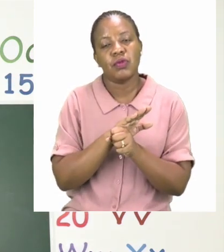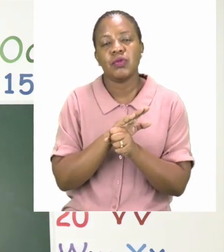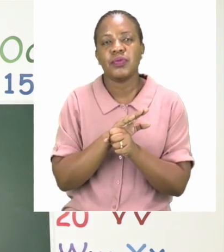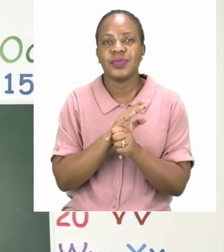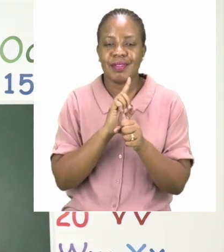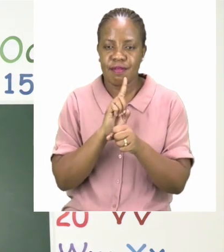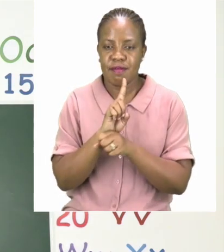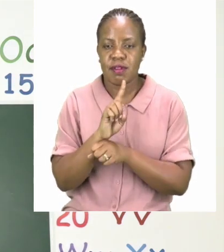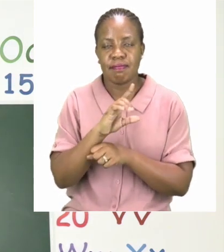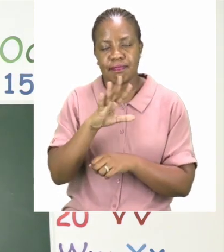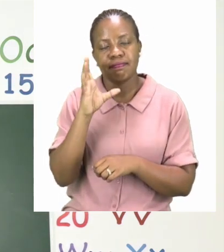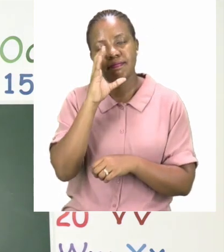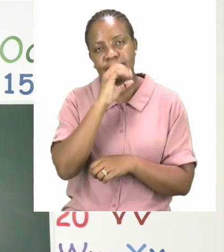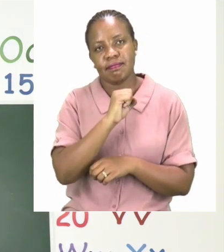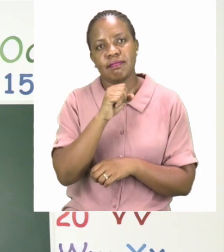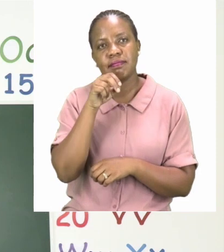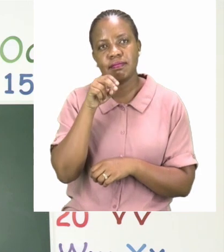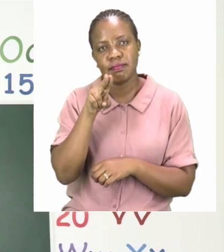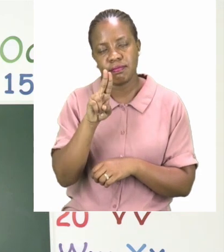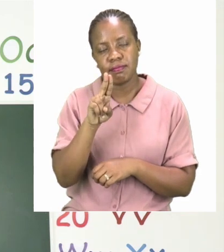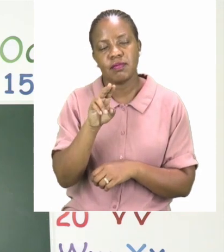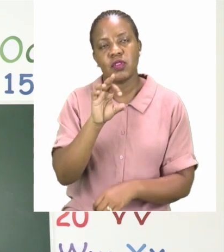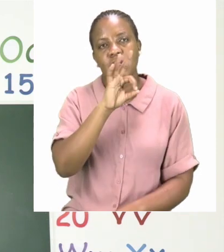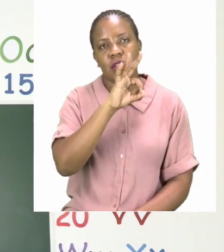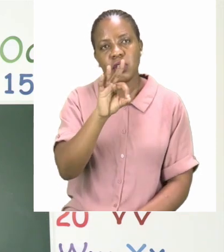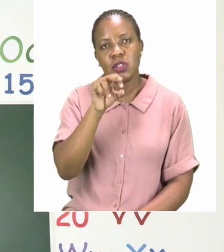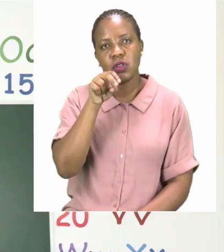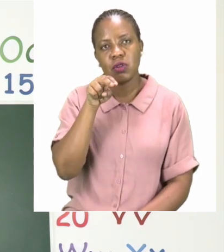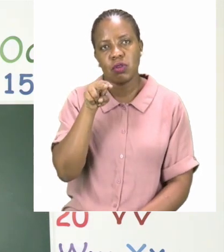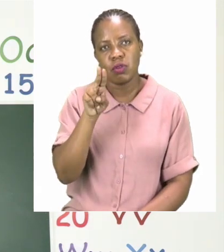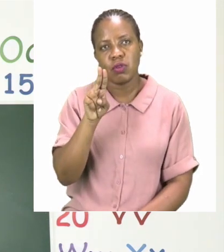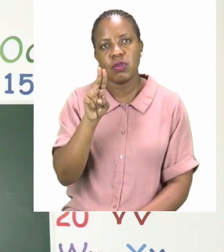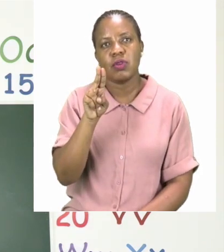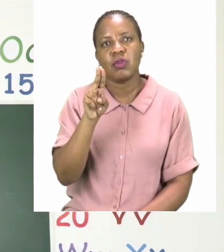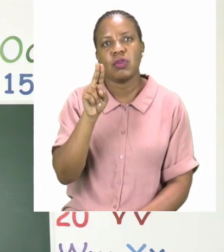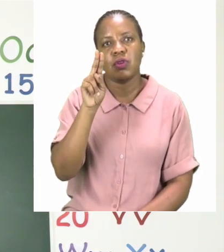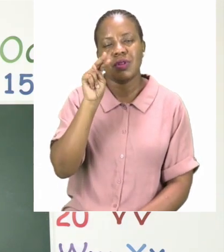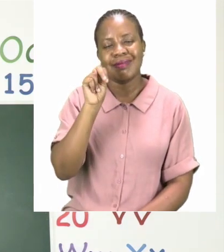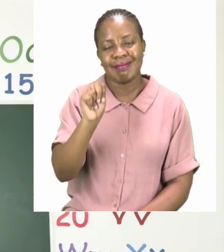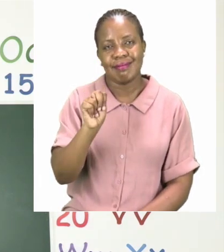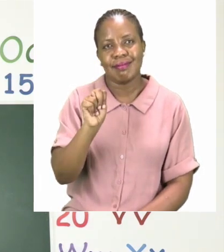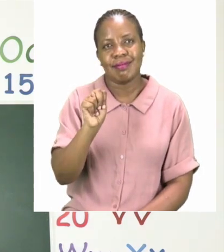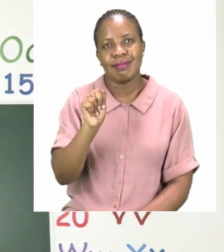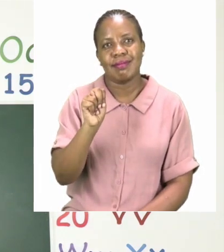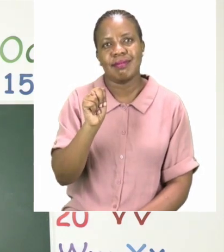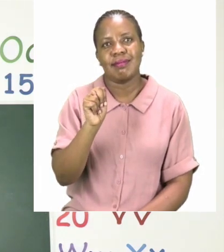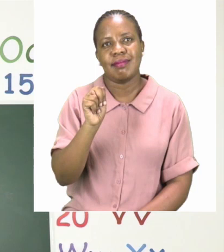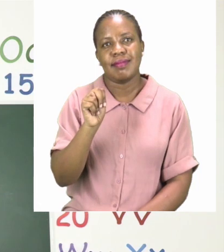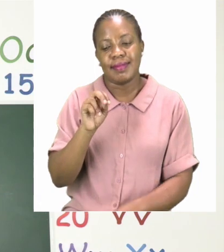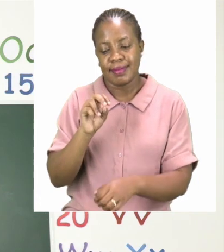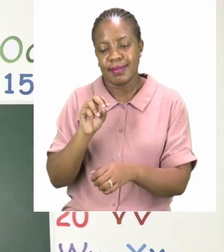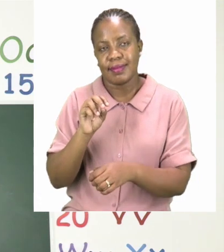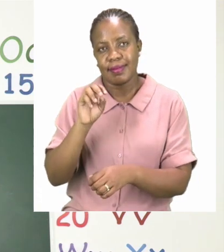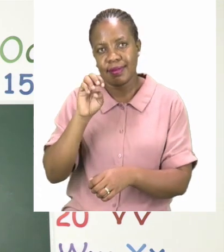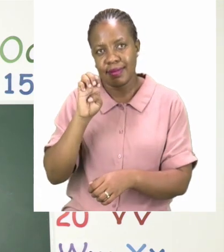There we go. And then the next one we have is an E. So we are going to write the